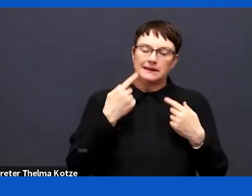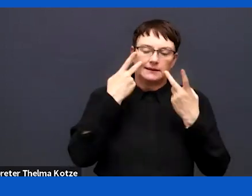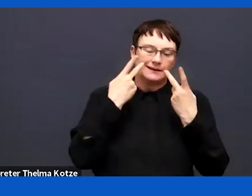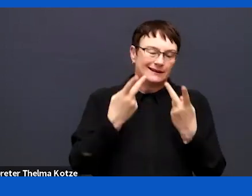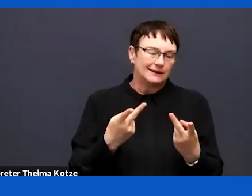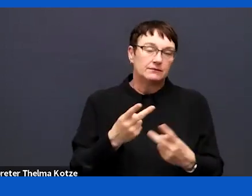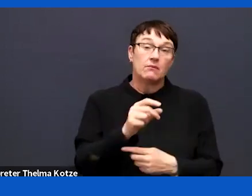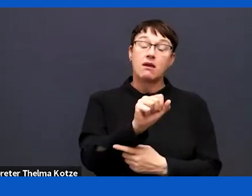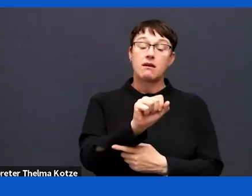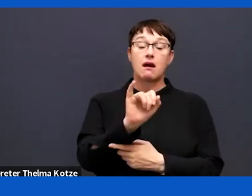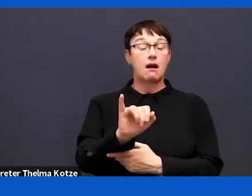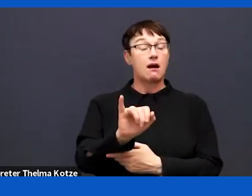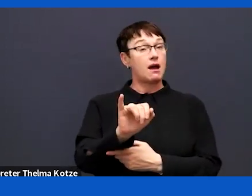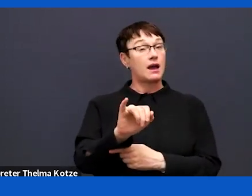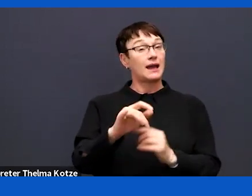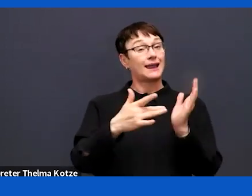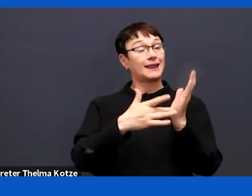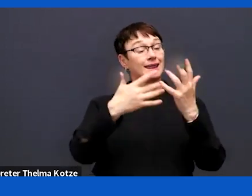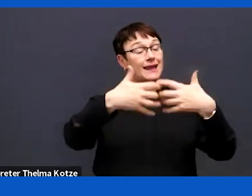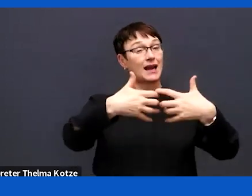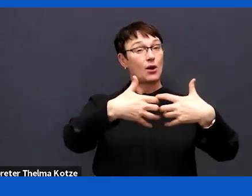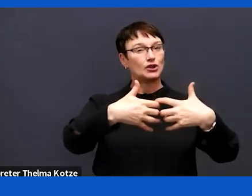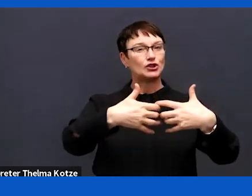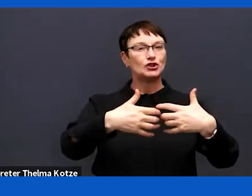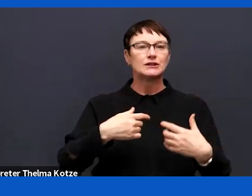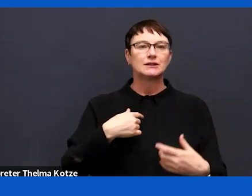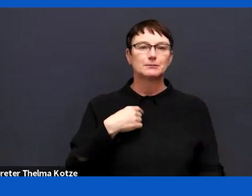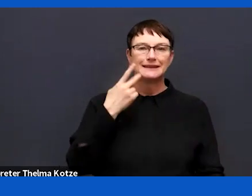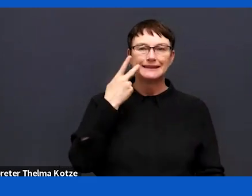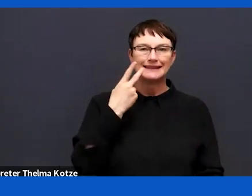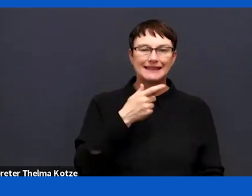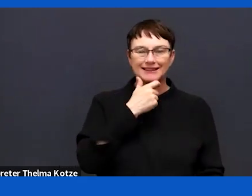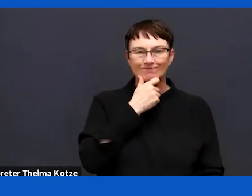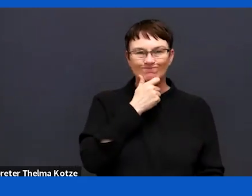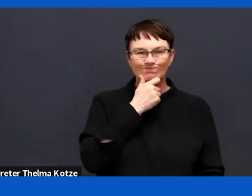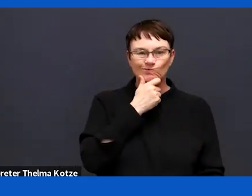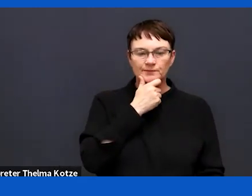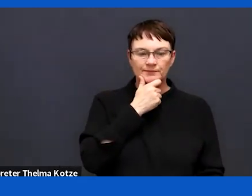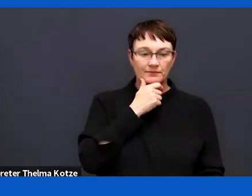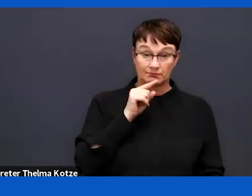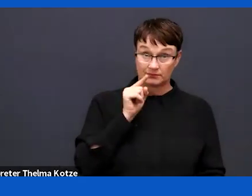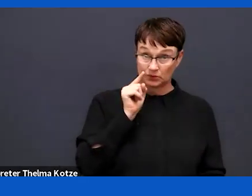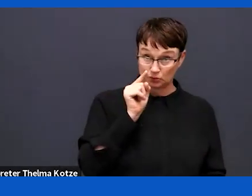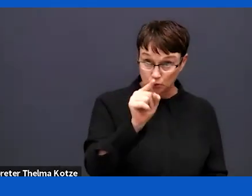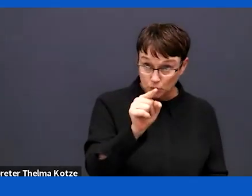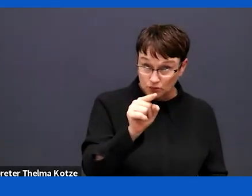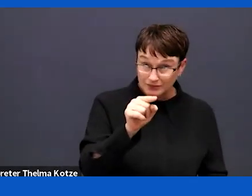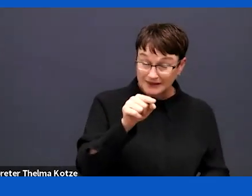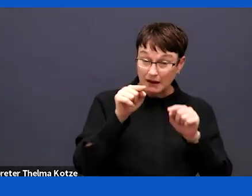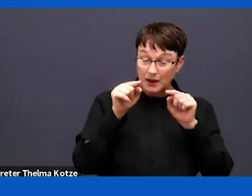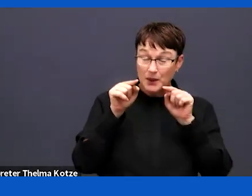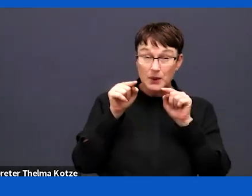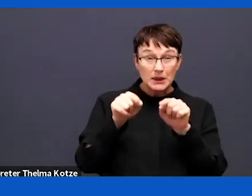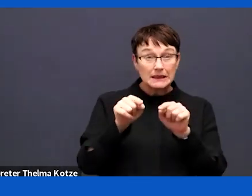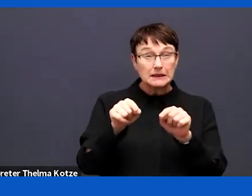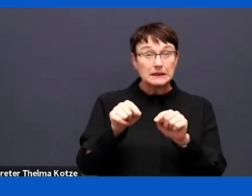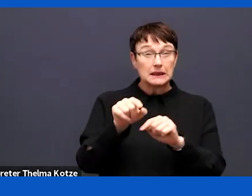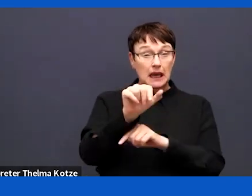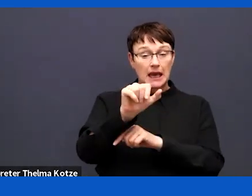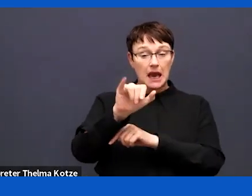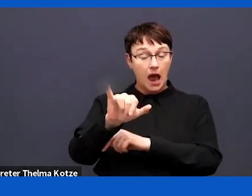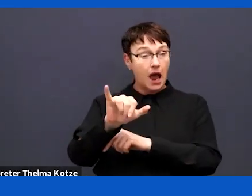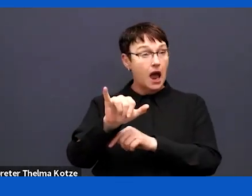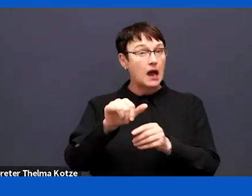technologies, a lot of it comes down to how do you use it? Do you use it to empower people or to